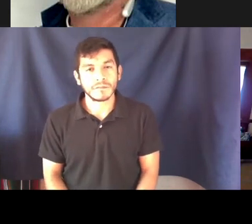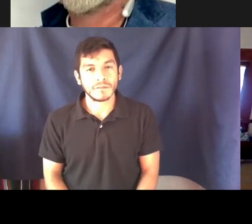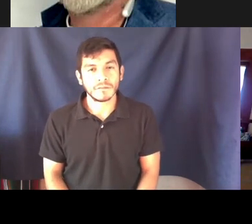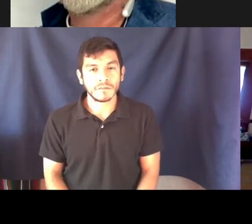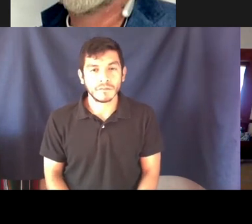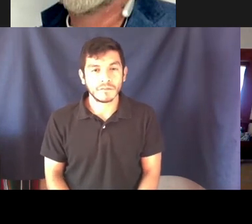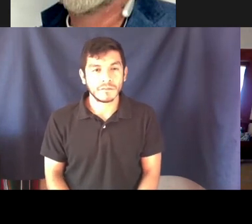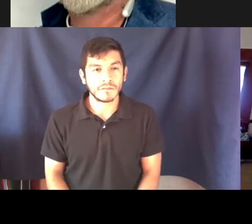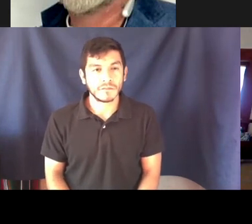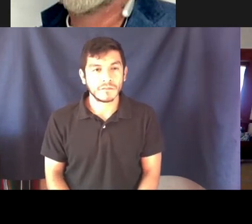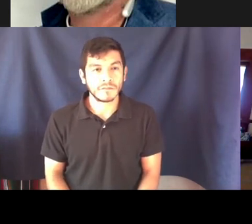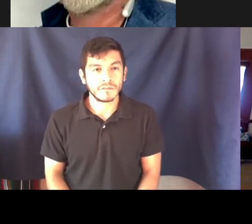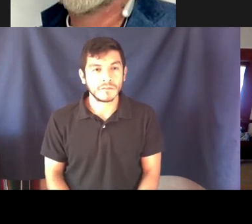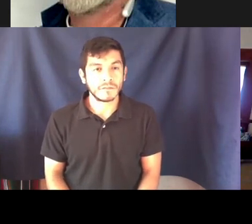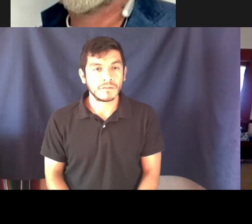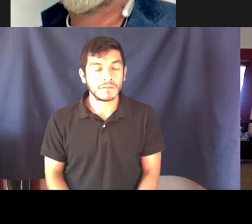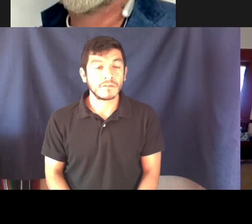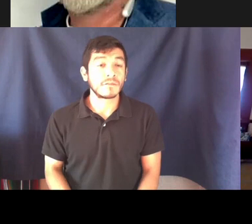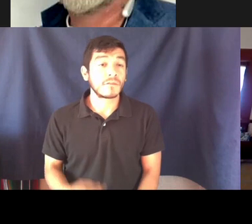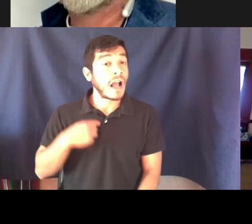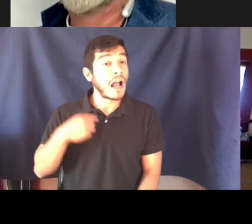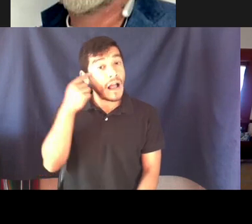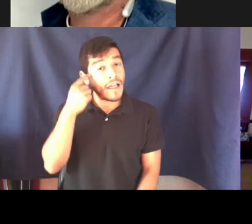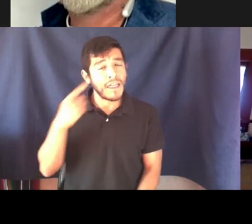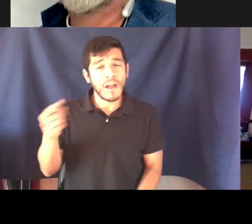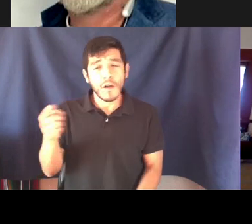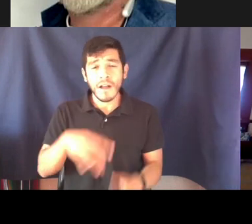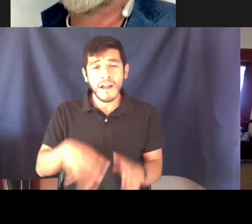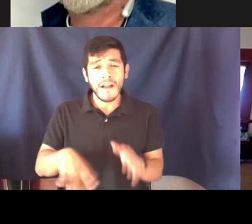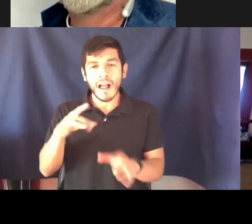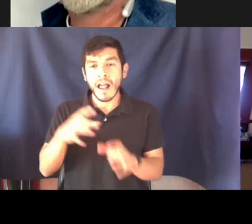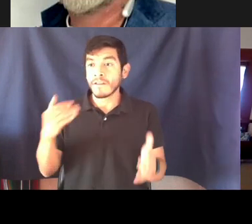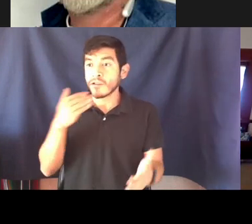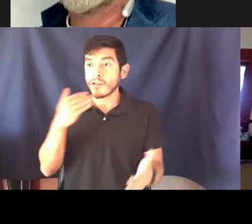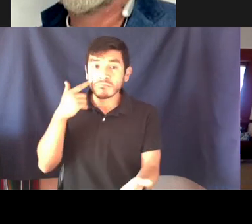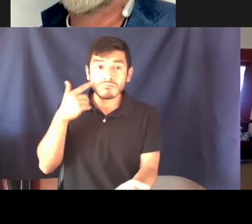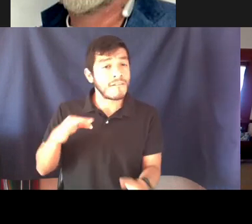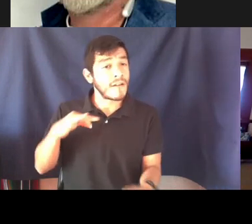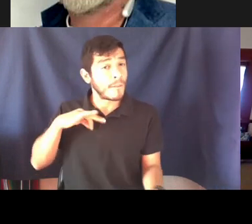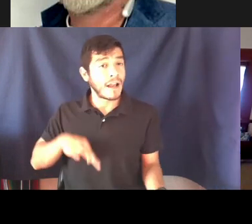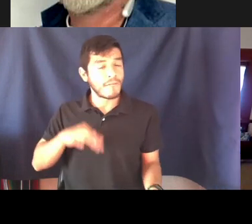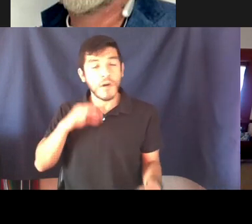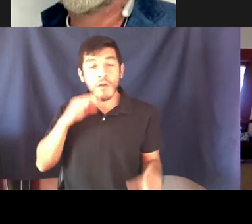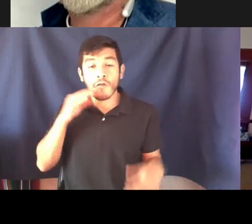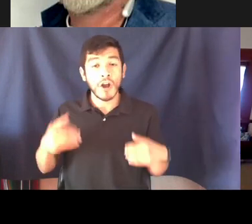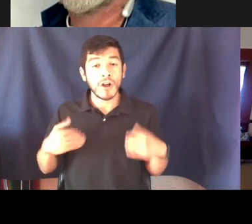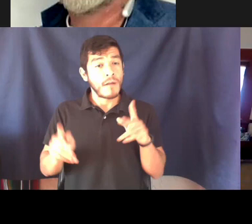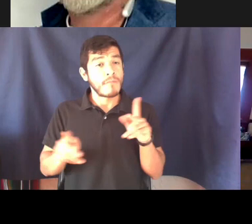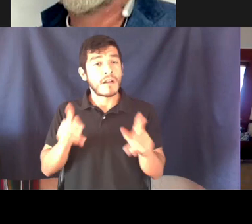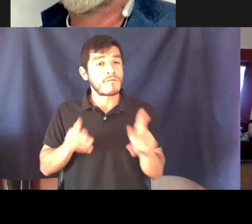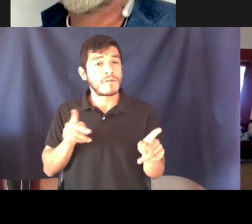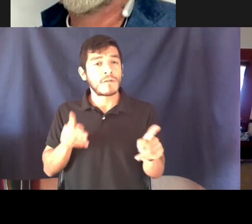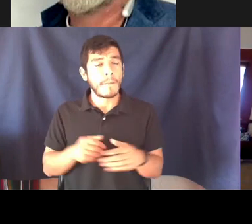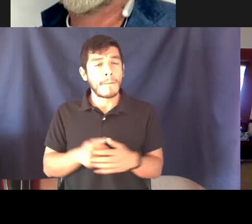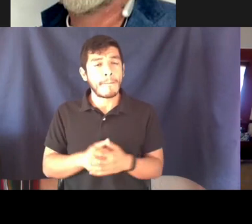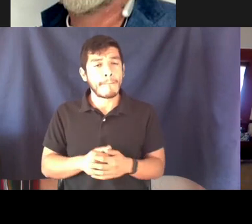So I think we found lots of good evidence of benefits in here for young people. I think there were lots of things around connectedness